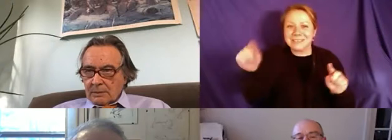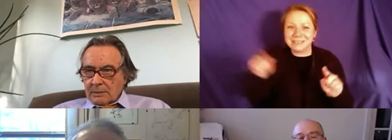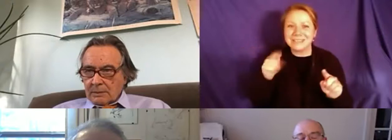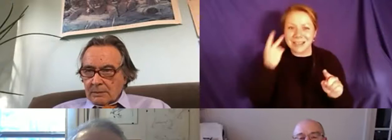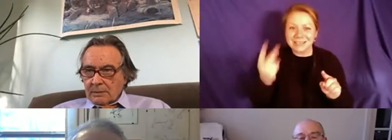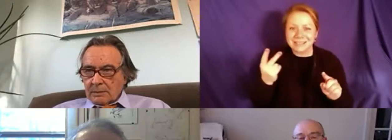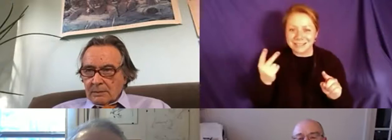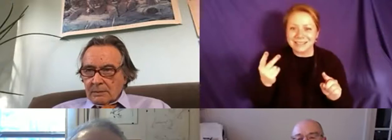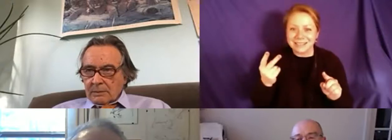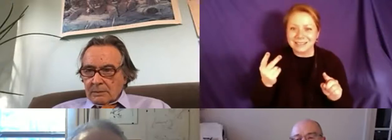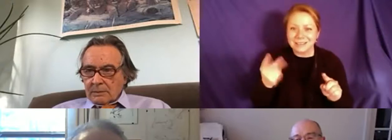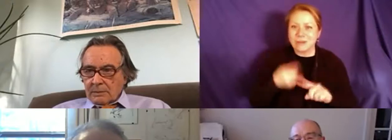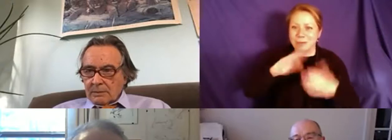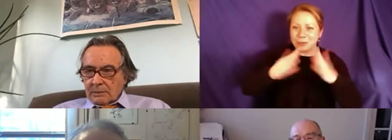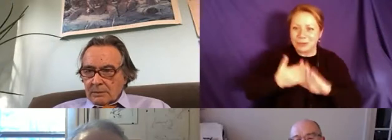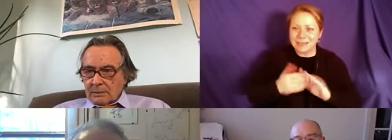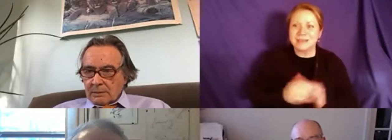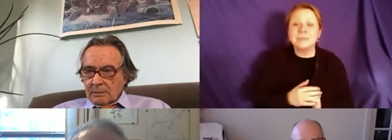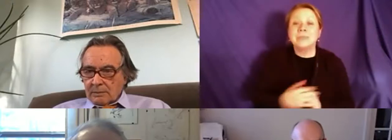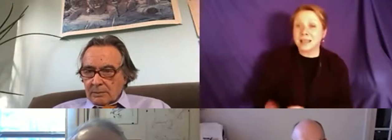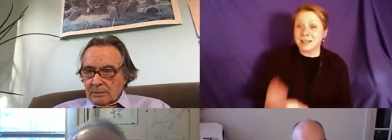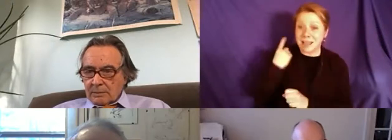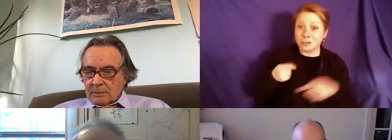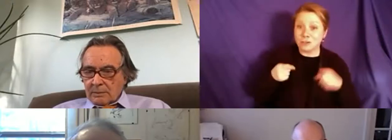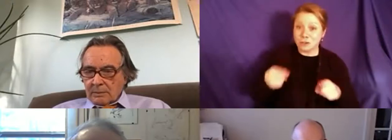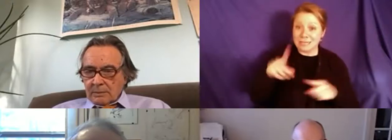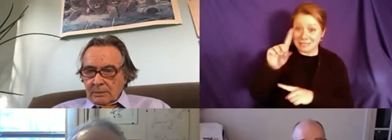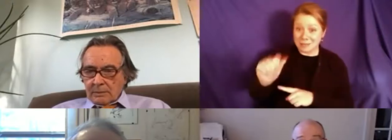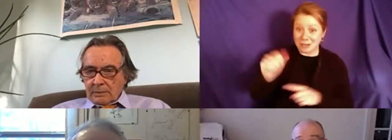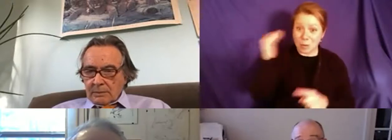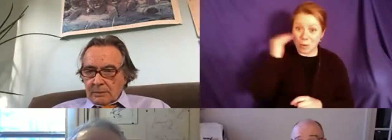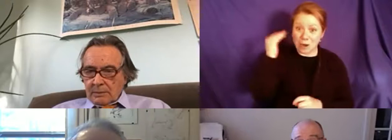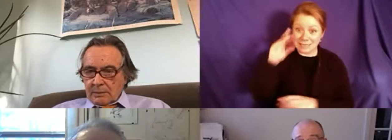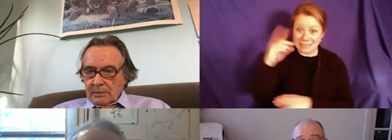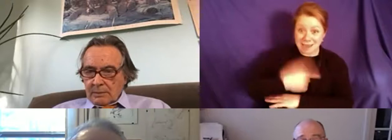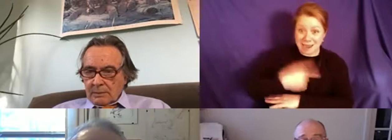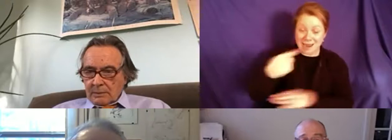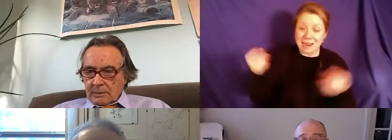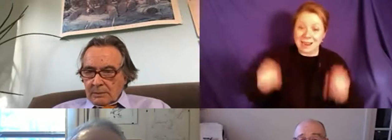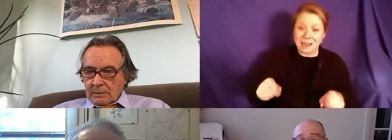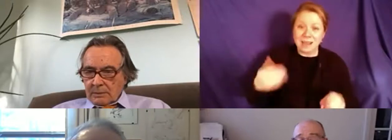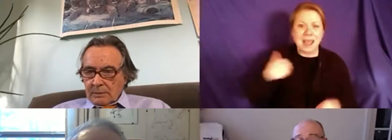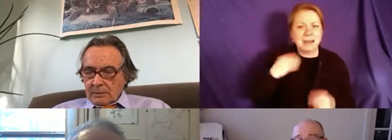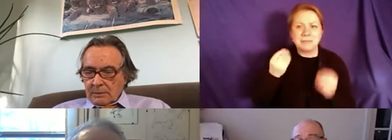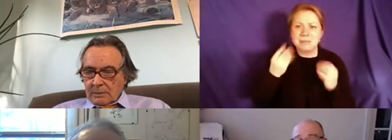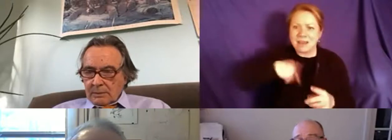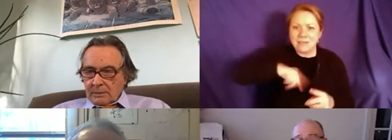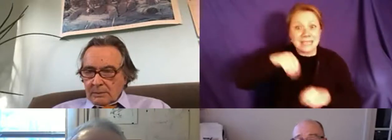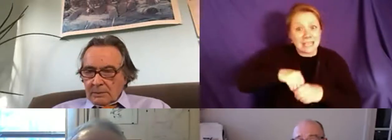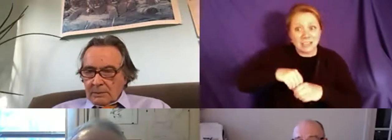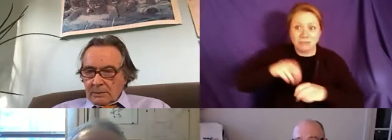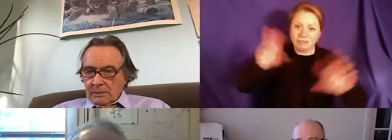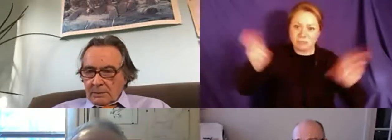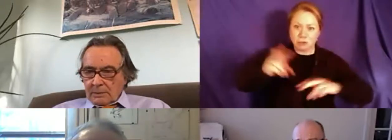our community. And last year during Disability Awareness Day, we had, there were a number of us in chairs,